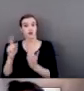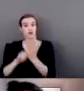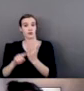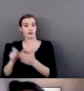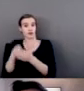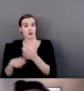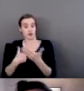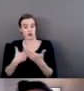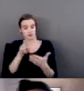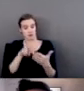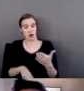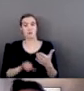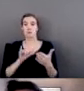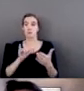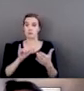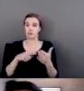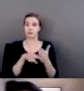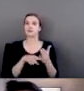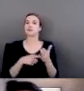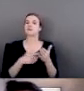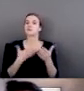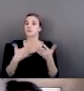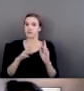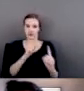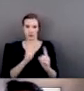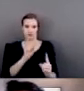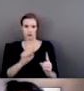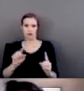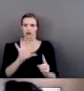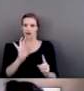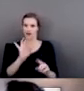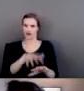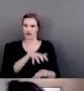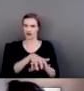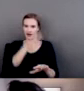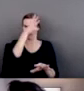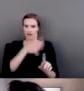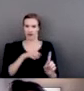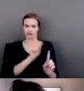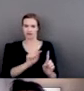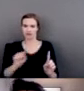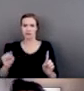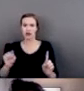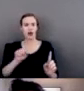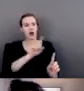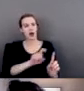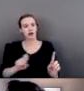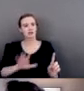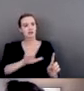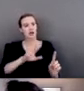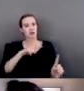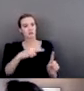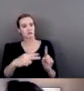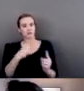had interviewed 9 Native men and wanted to get their perceptions and their thoughts about intimate partner violence